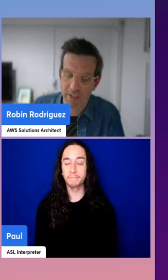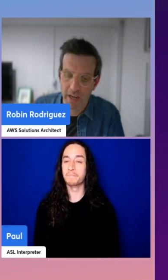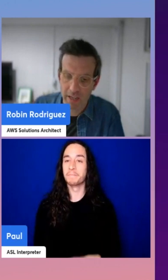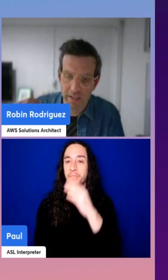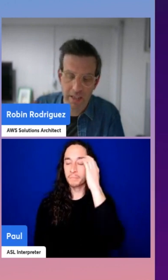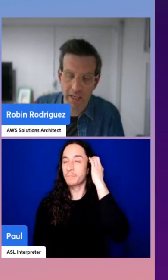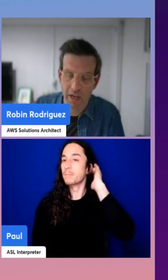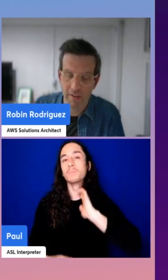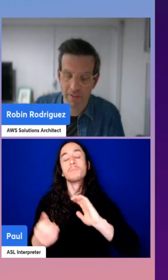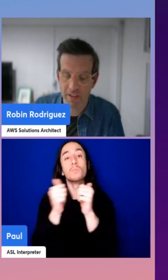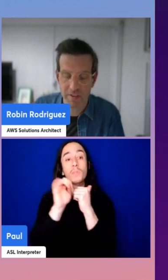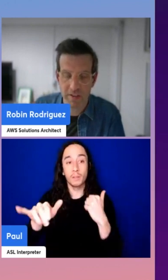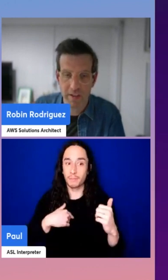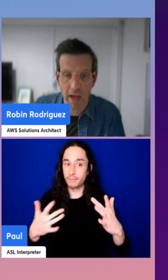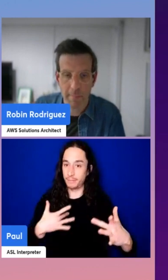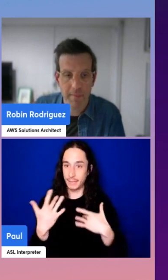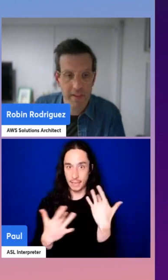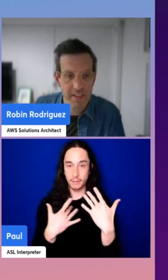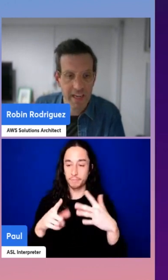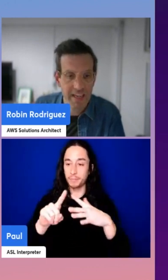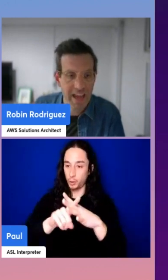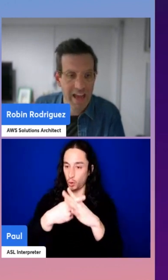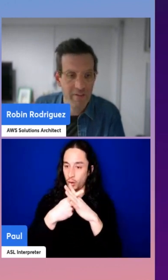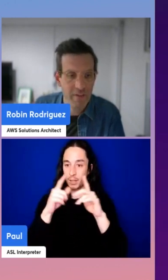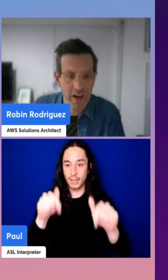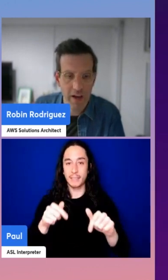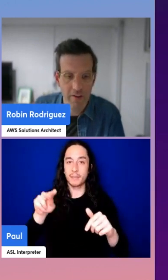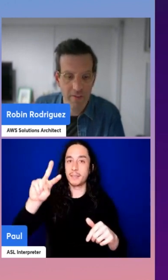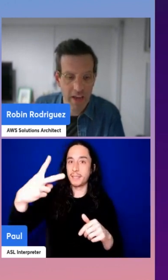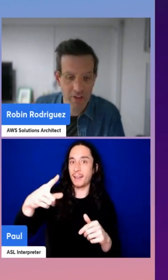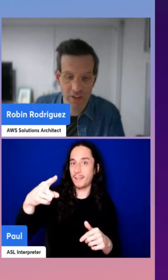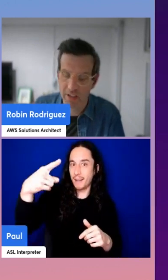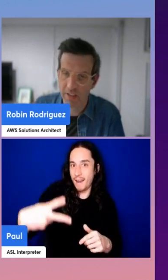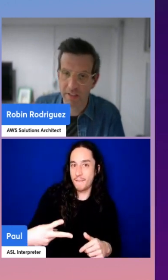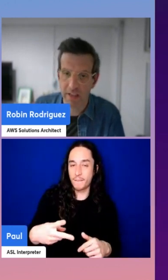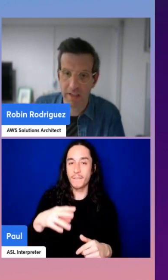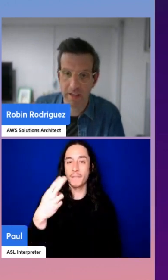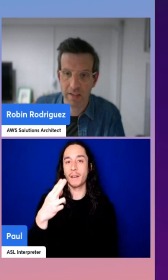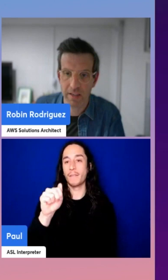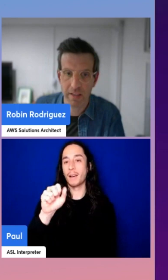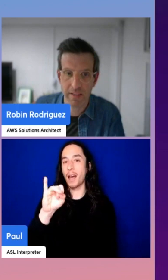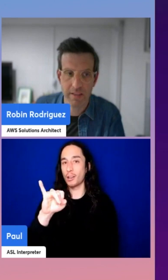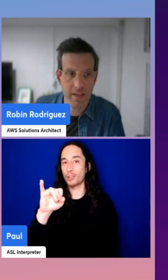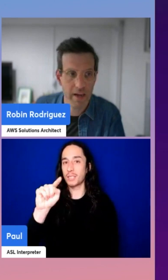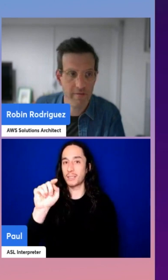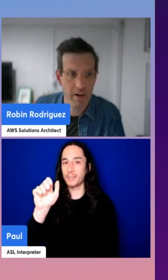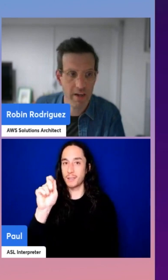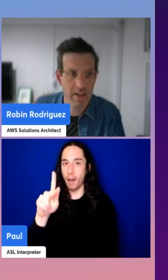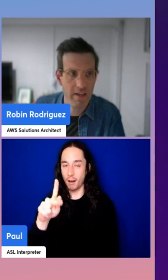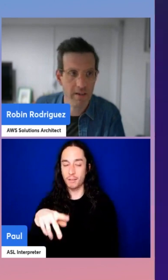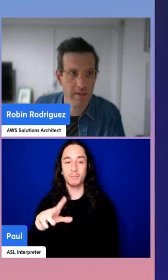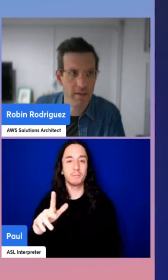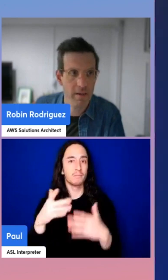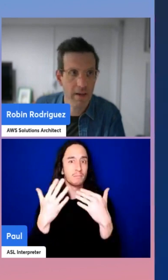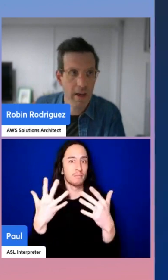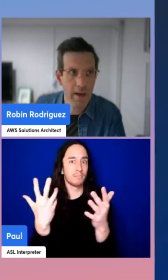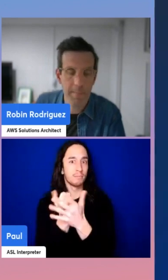super excited to kick off this second half of HashiTalks, and let's dive right